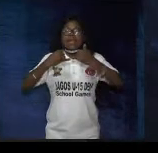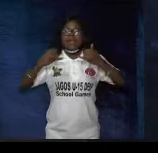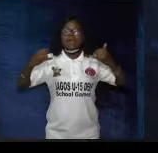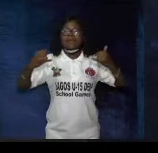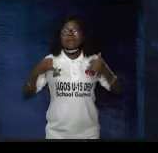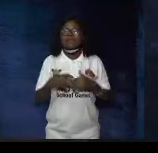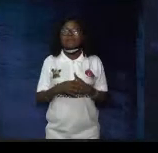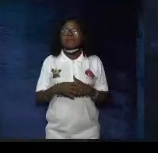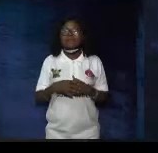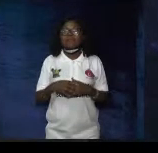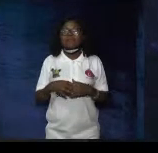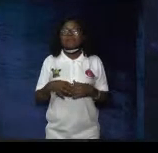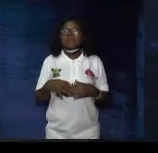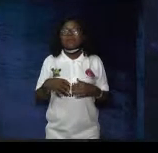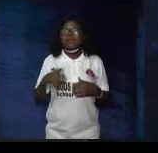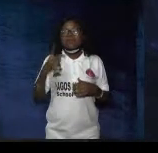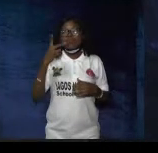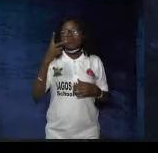property.